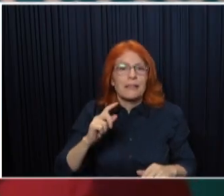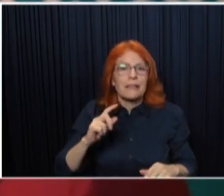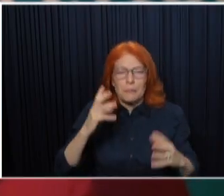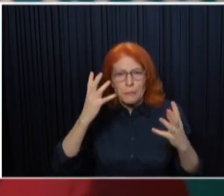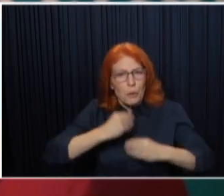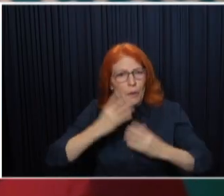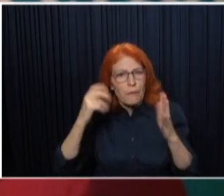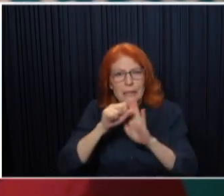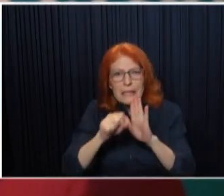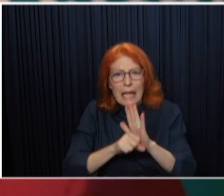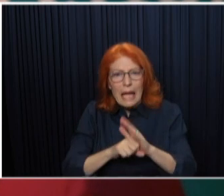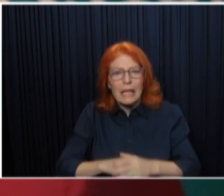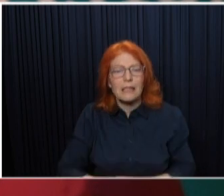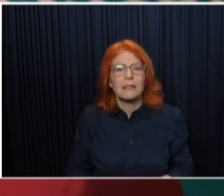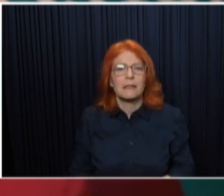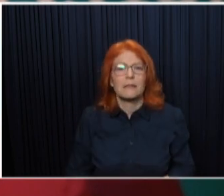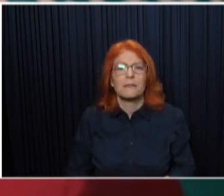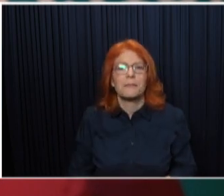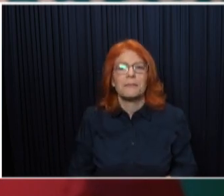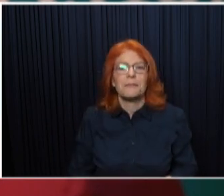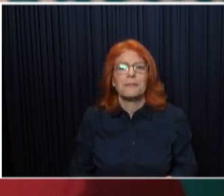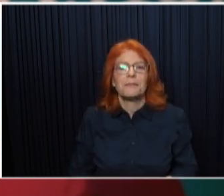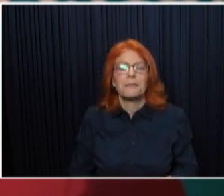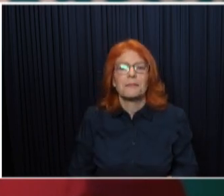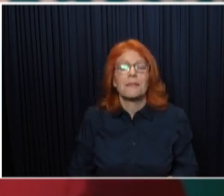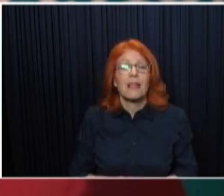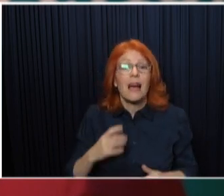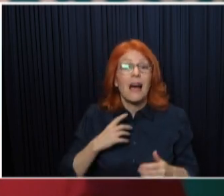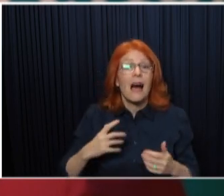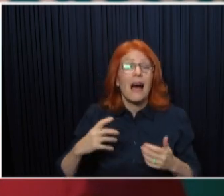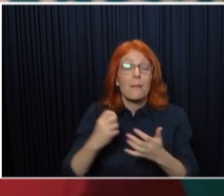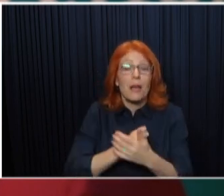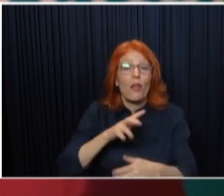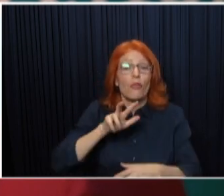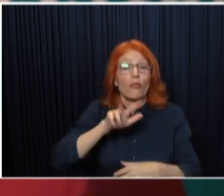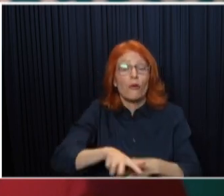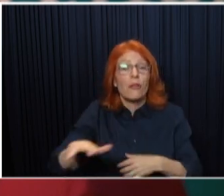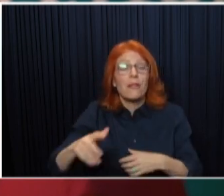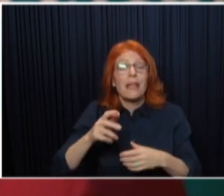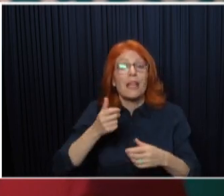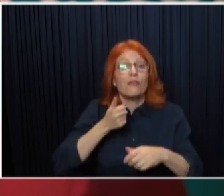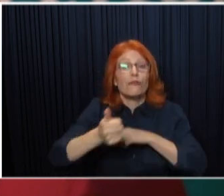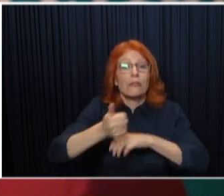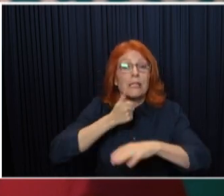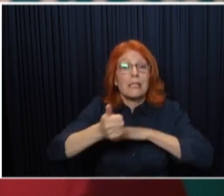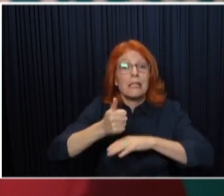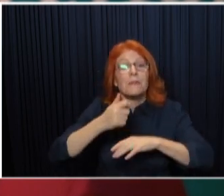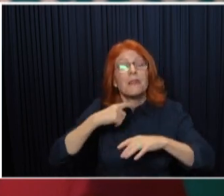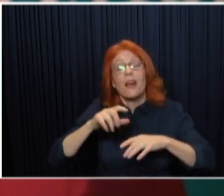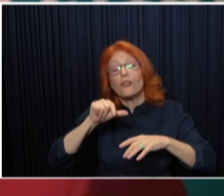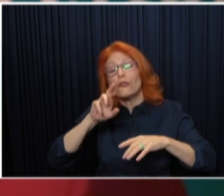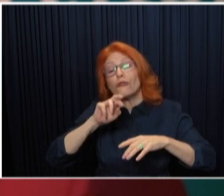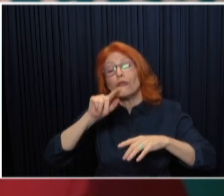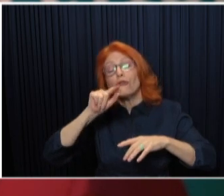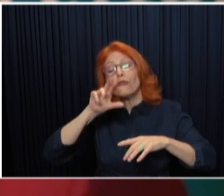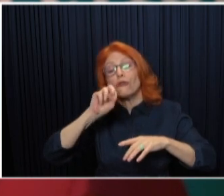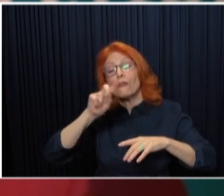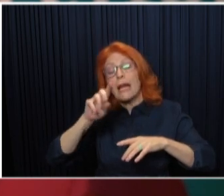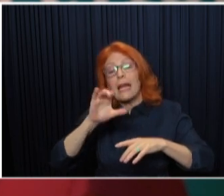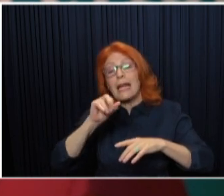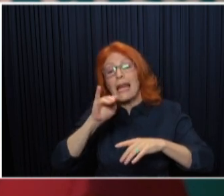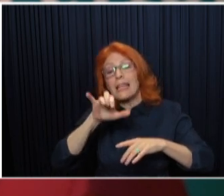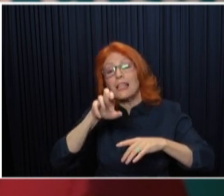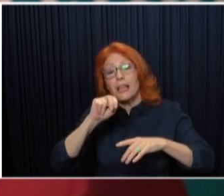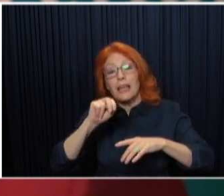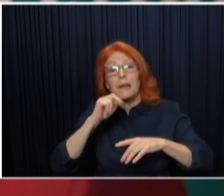beautiful state. I've made 33 trips below the rim of the Grand Canyon. Half of them have